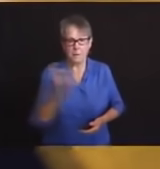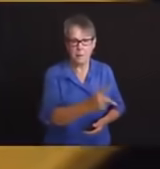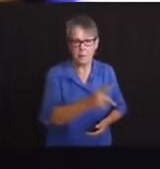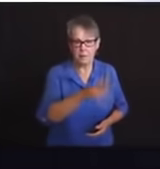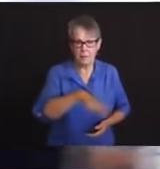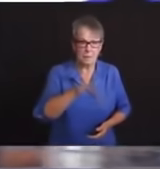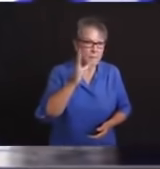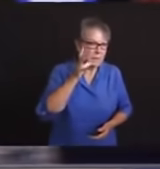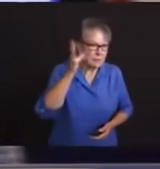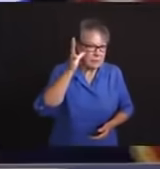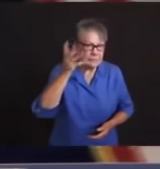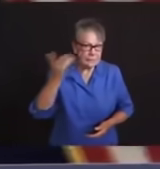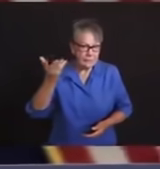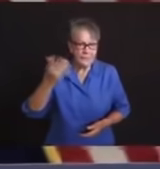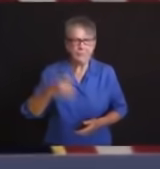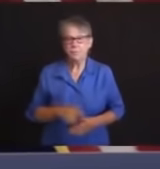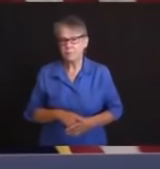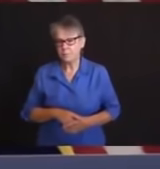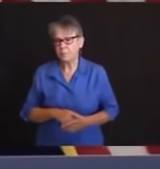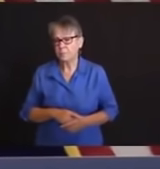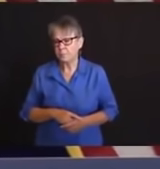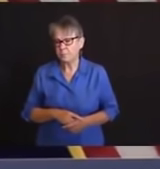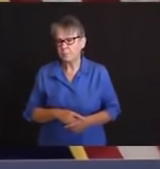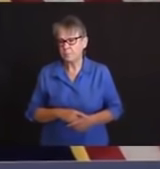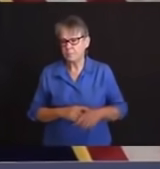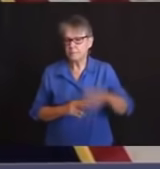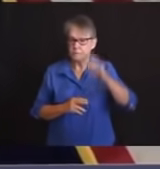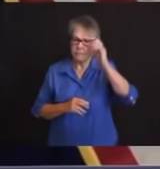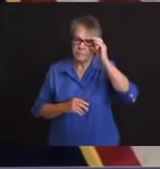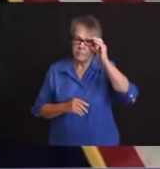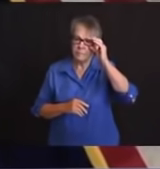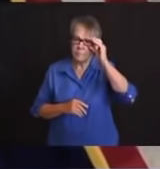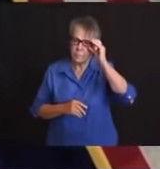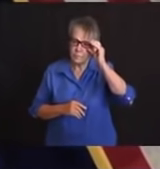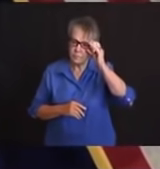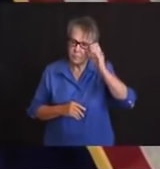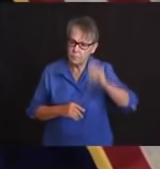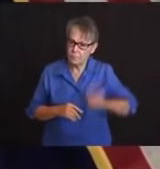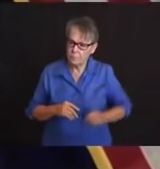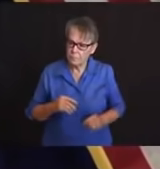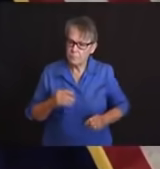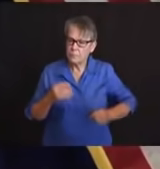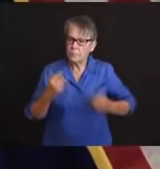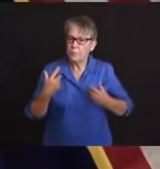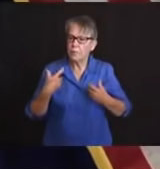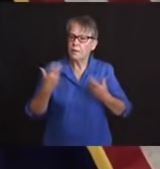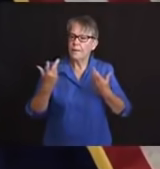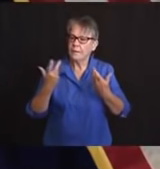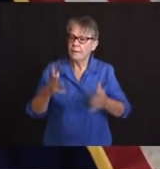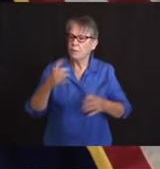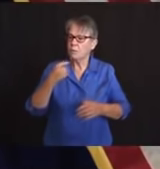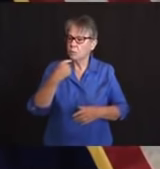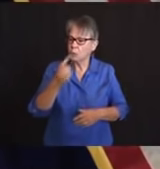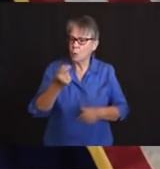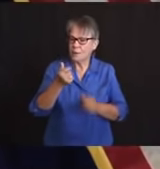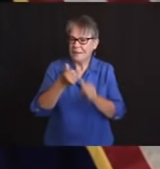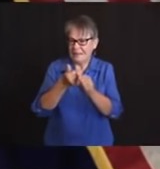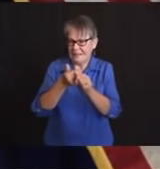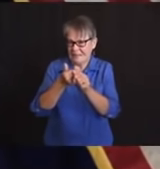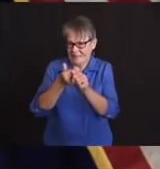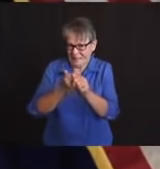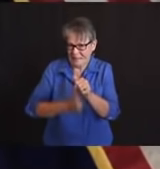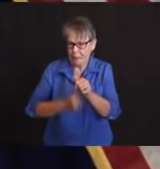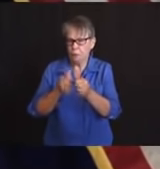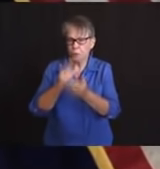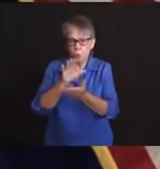school districts how much they would be eligible for, right, from each of the districts. So they know how much, up to the amount that they could spend on this program. And